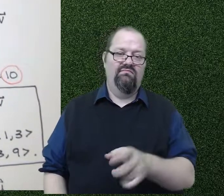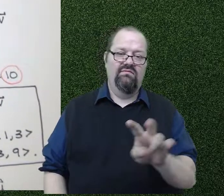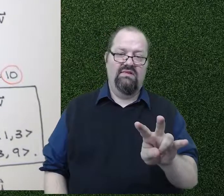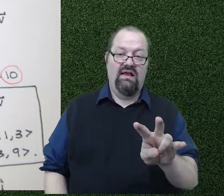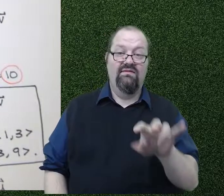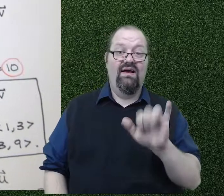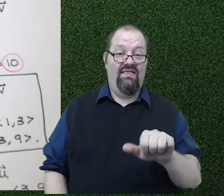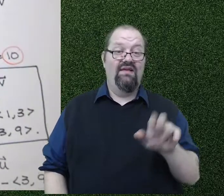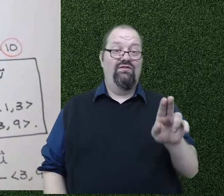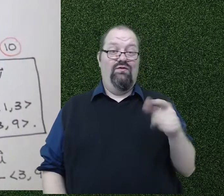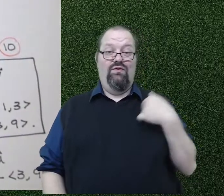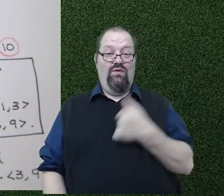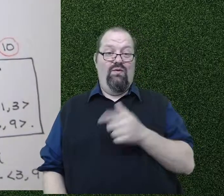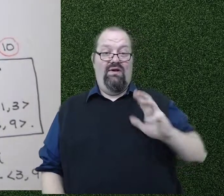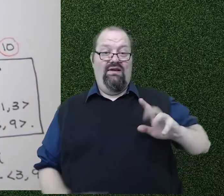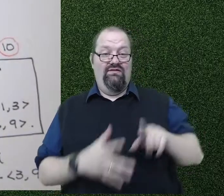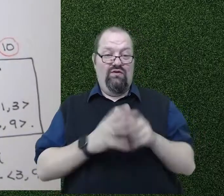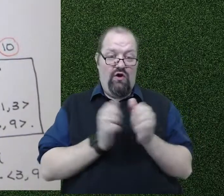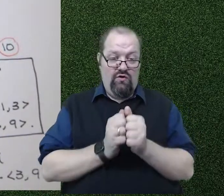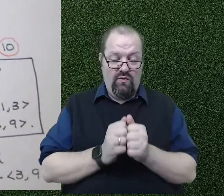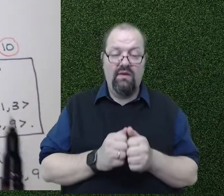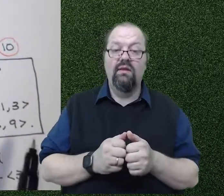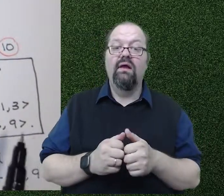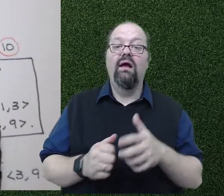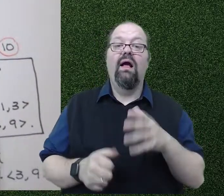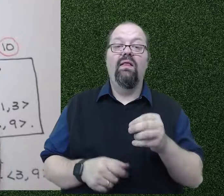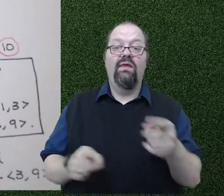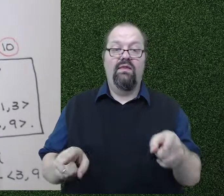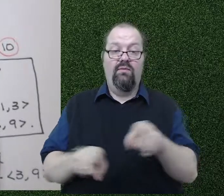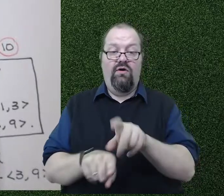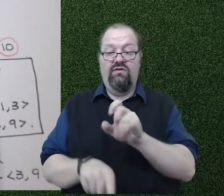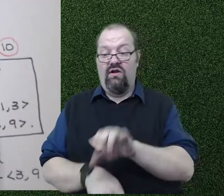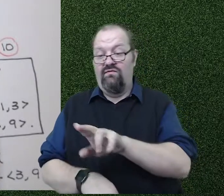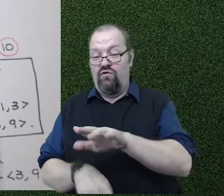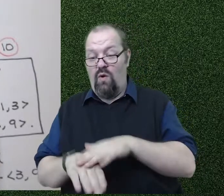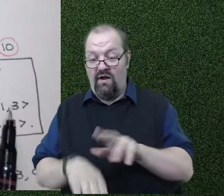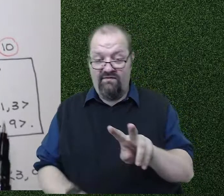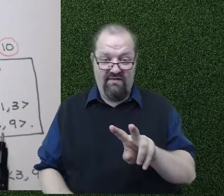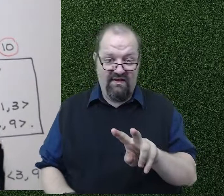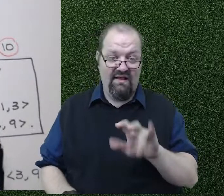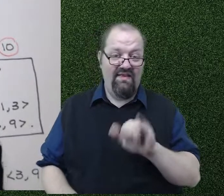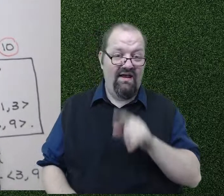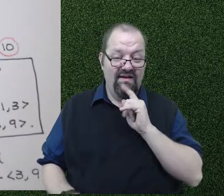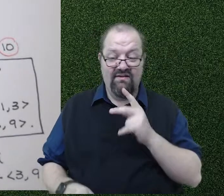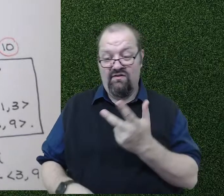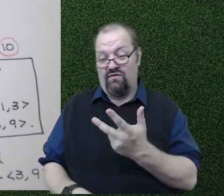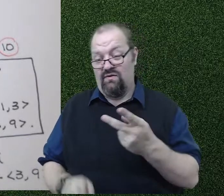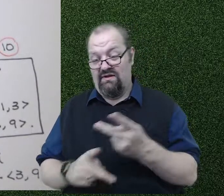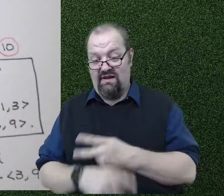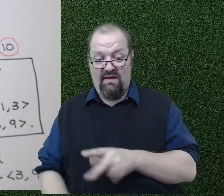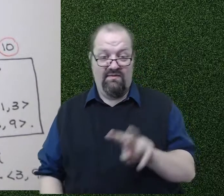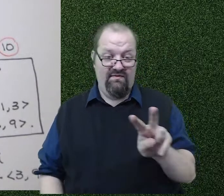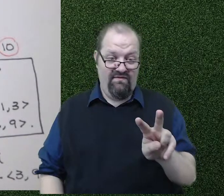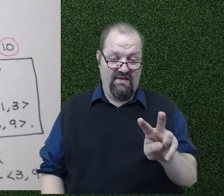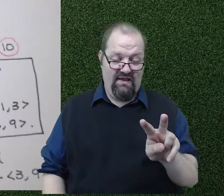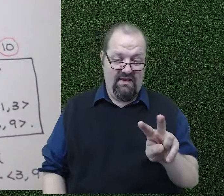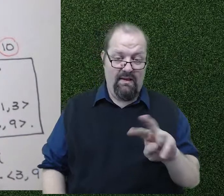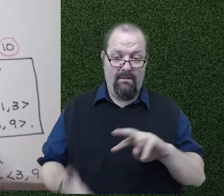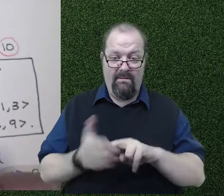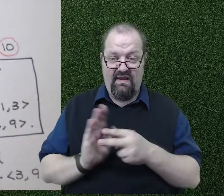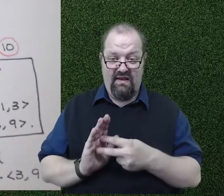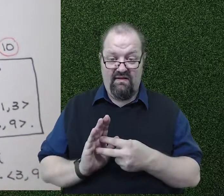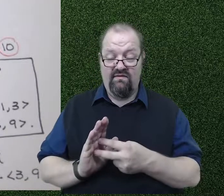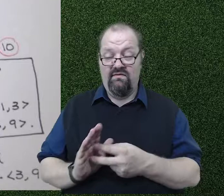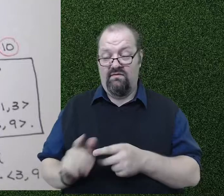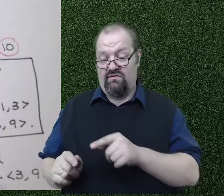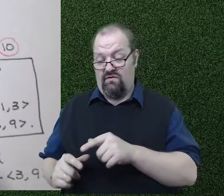with. And the projection of u onto v, that's just 3 times v. So I took v and I made it